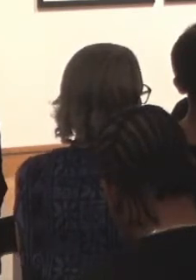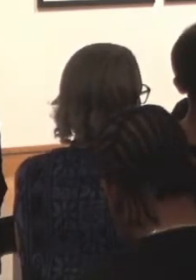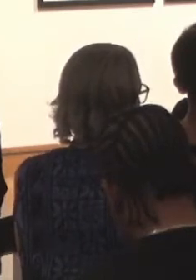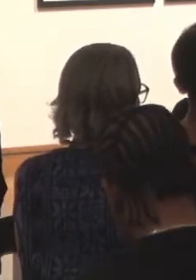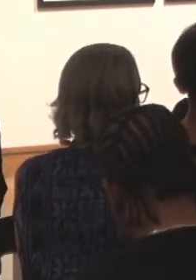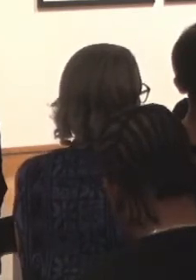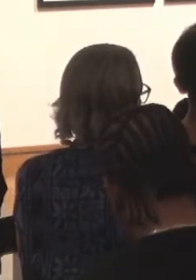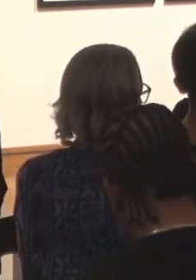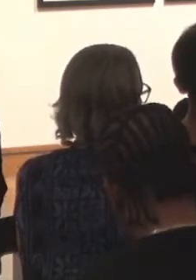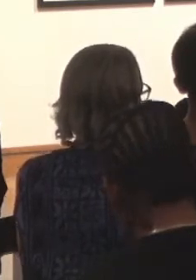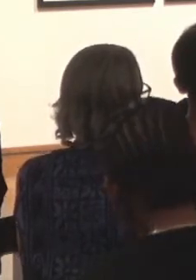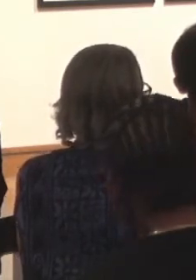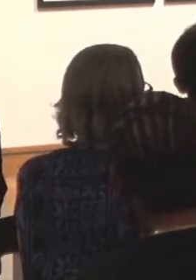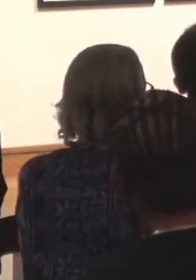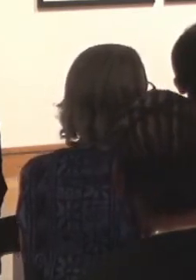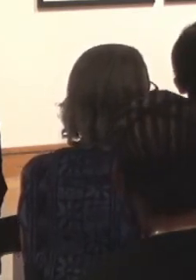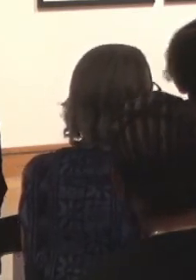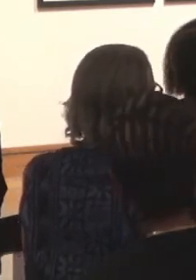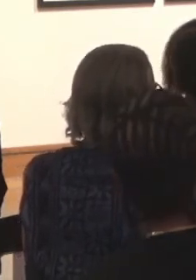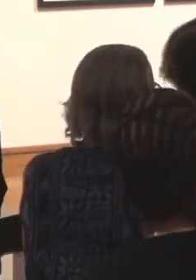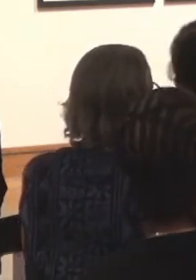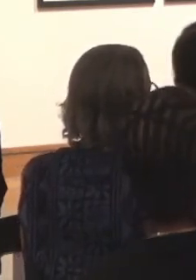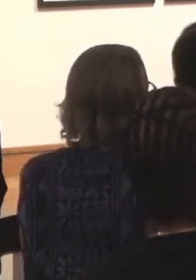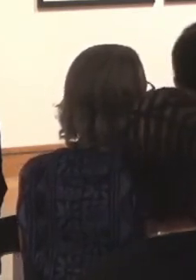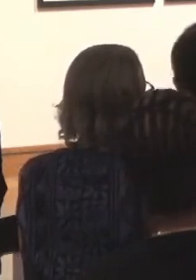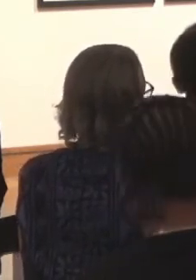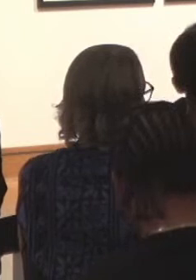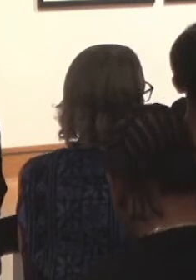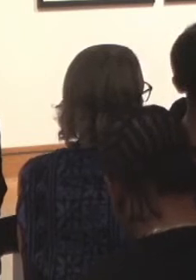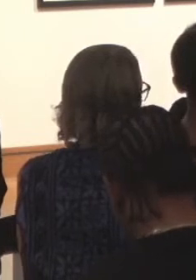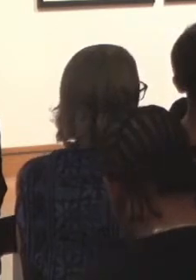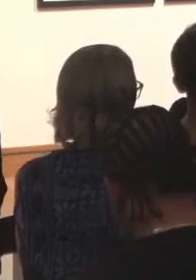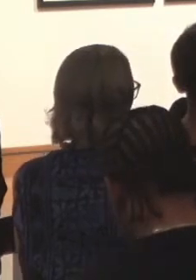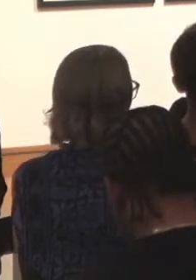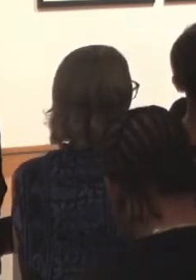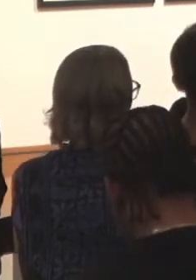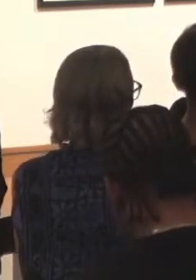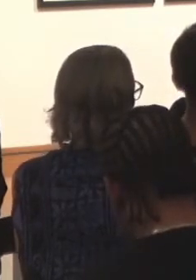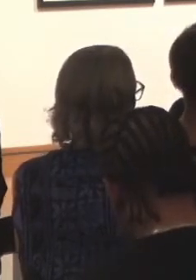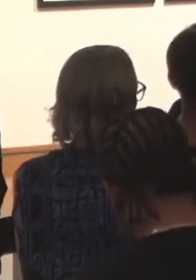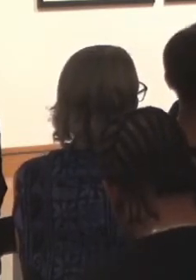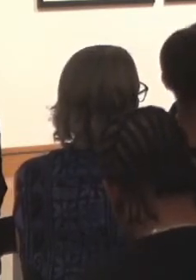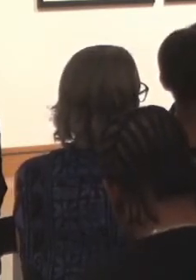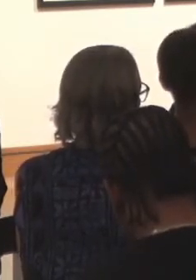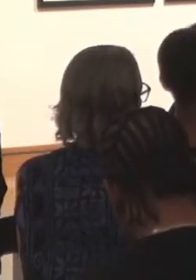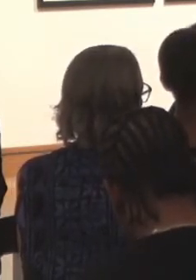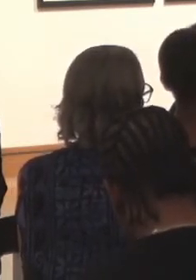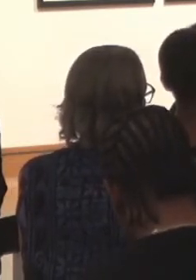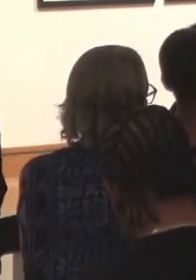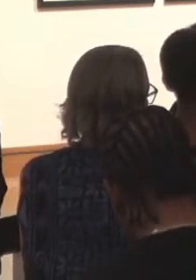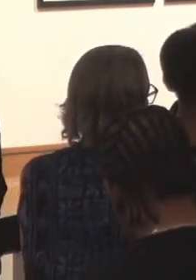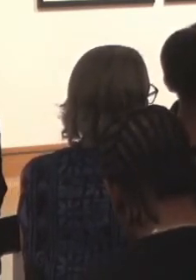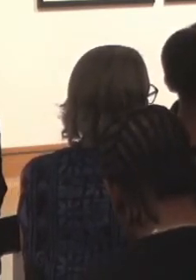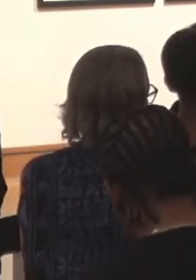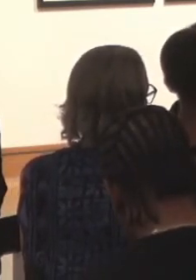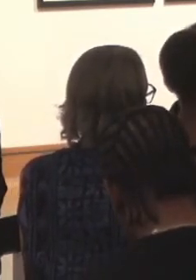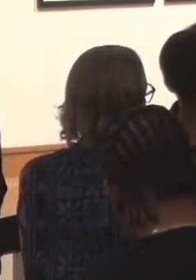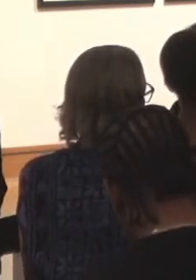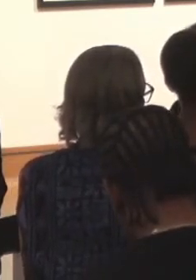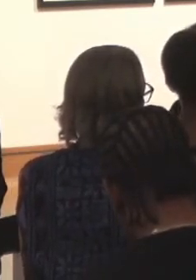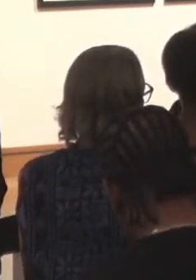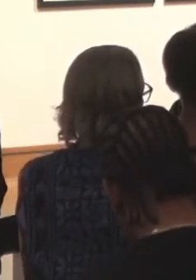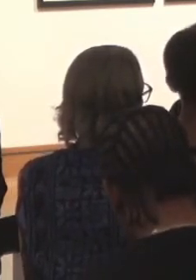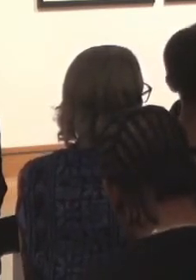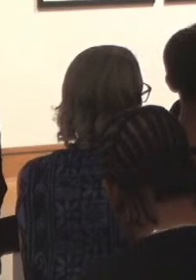at heart, right? So I'm always going to recommend things for you to read. So, for me, Teju Cole's Death in the Browser tab was